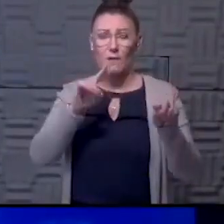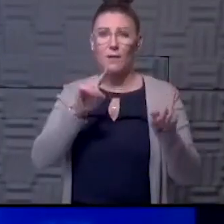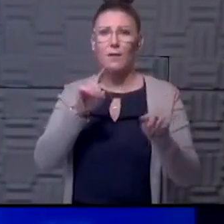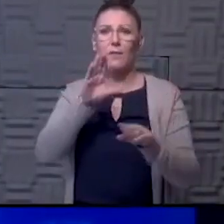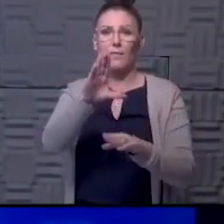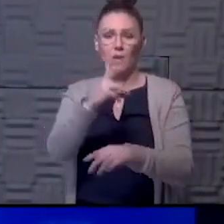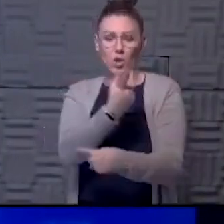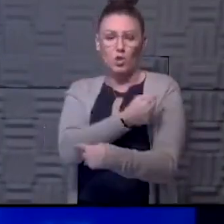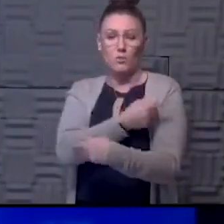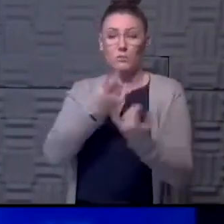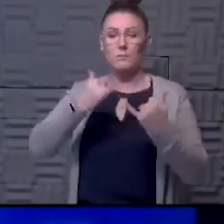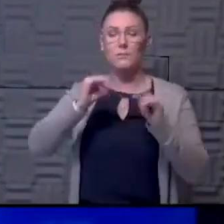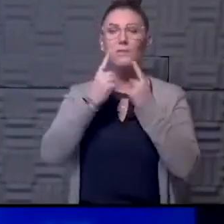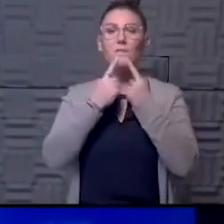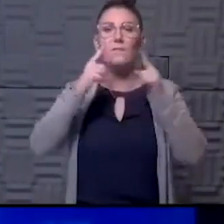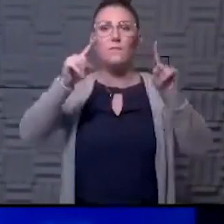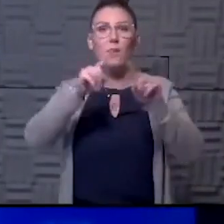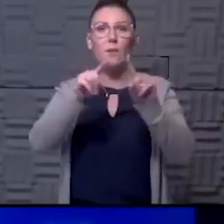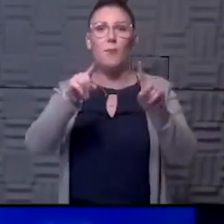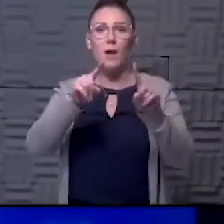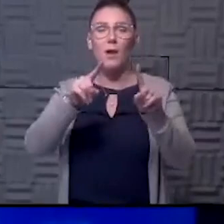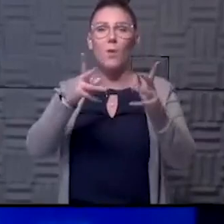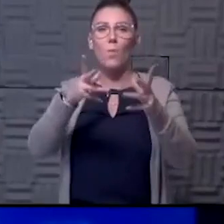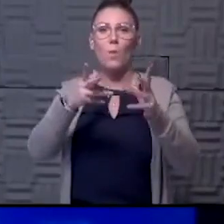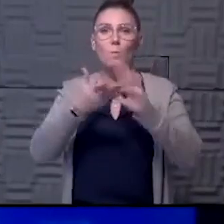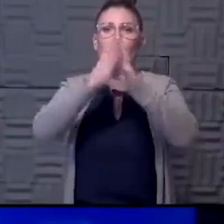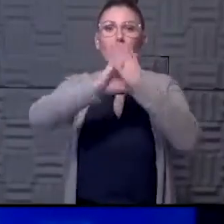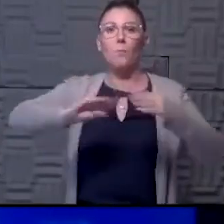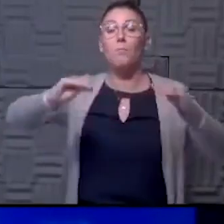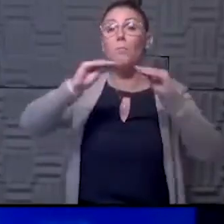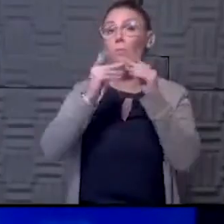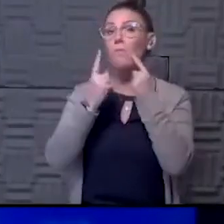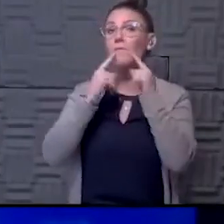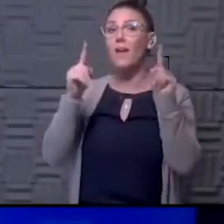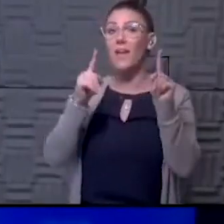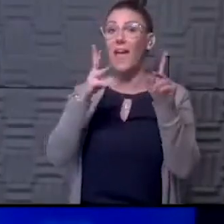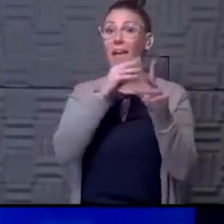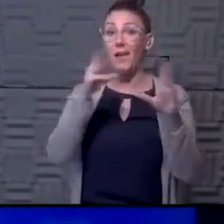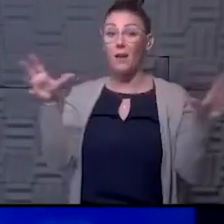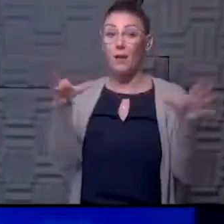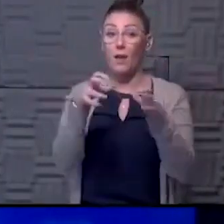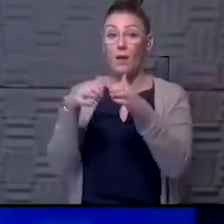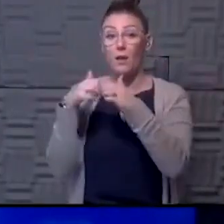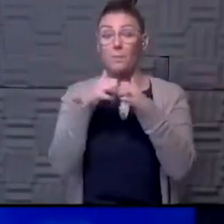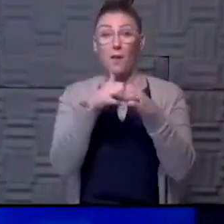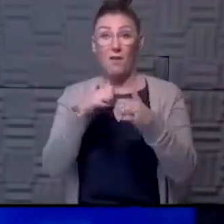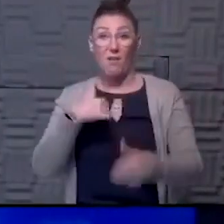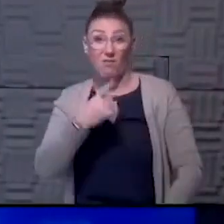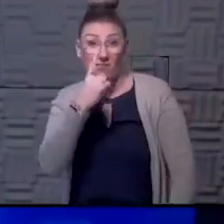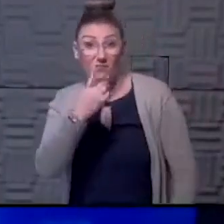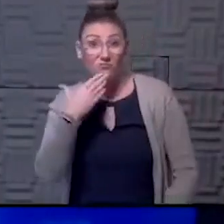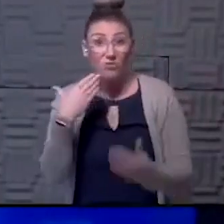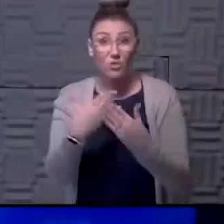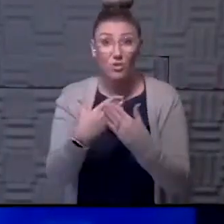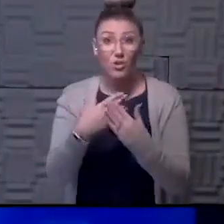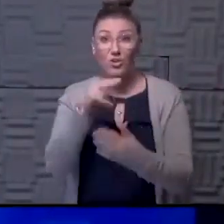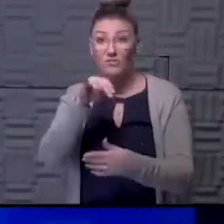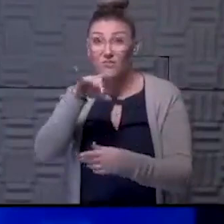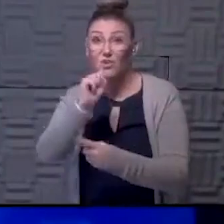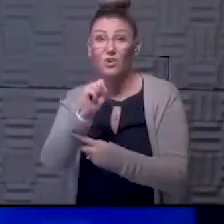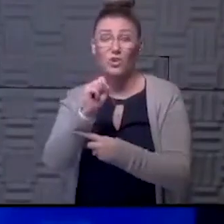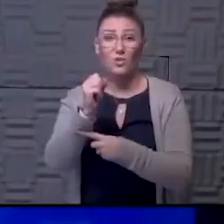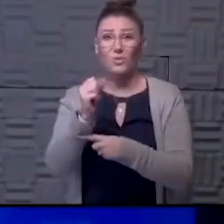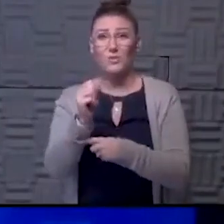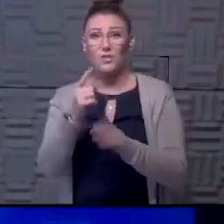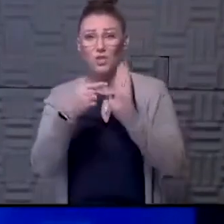shot was still effective, but they want to make it even more effective. They may even combine it. So I think that's good news, because that shows our ability to pivot